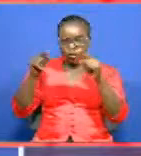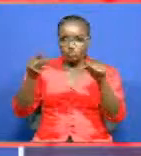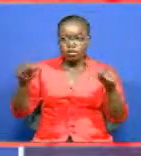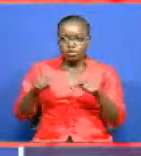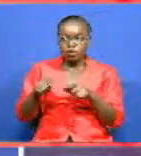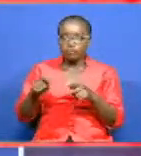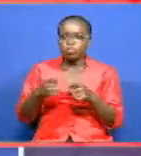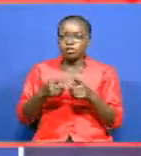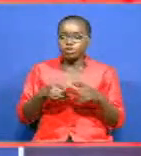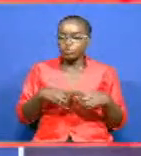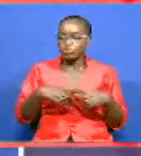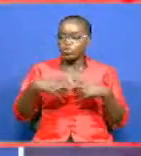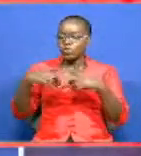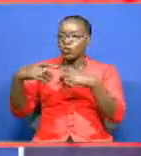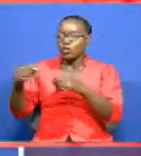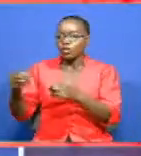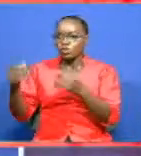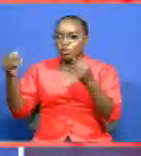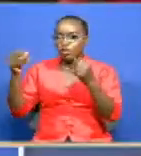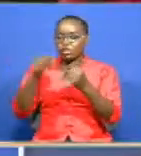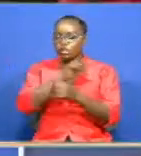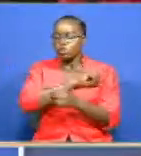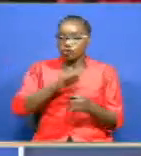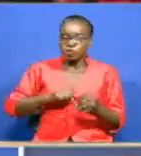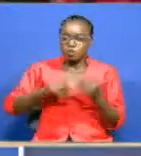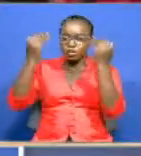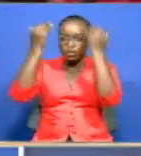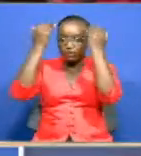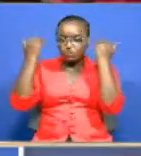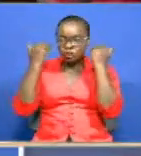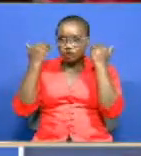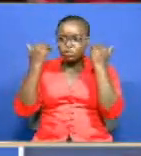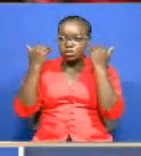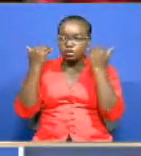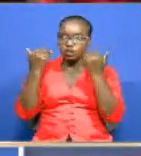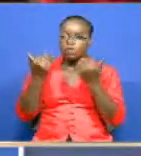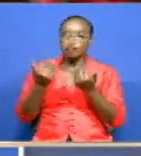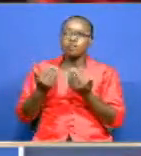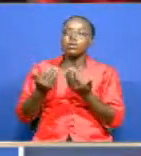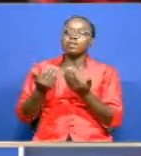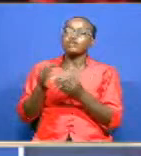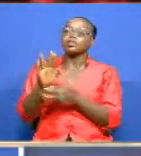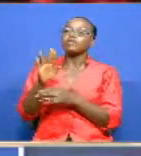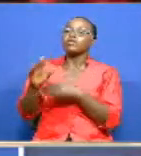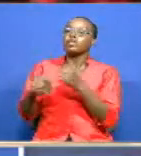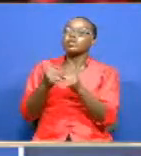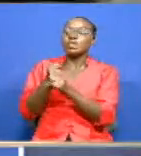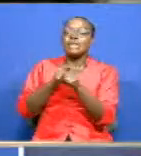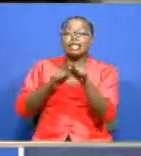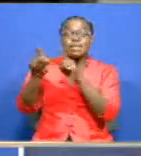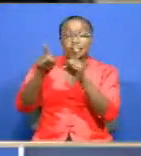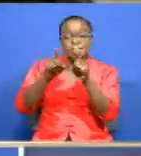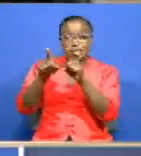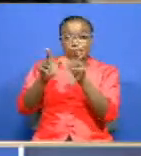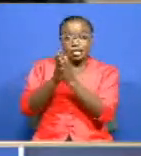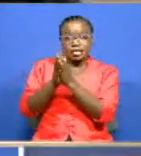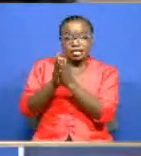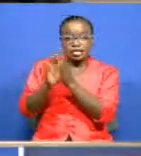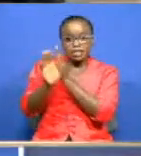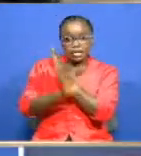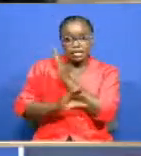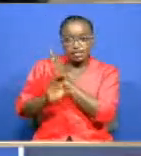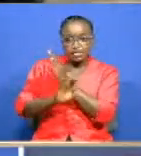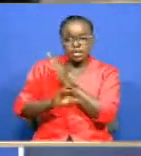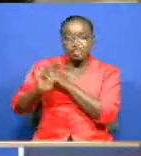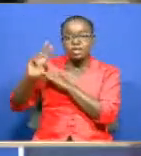then convene outside the Supreme Court. Maraga will reminisce of his 4-year journey as the country's second Chief